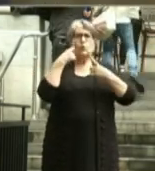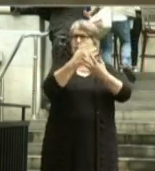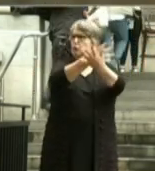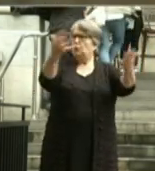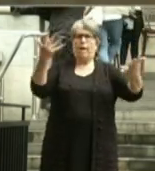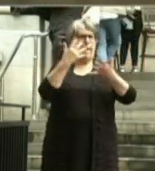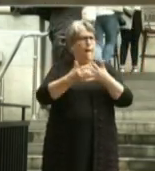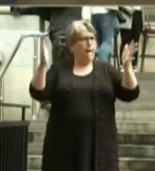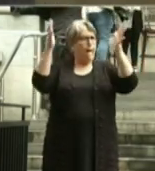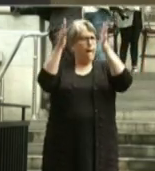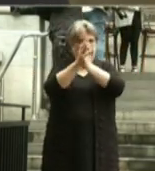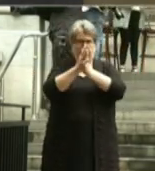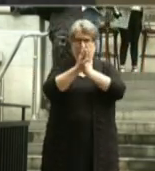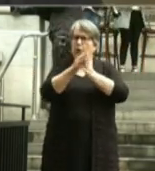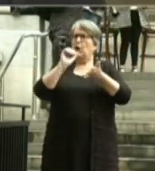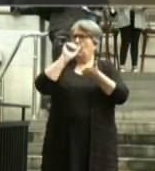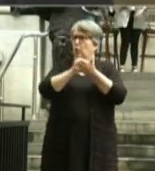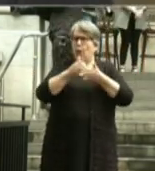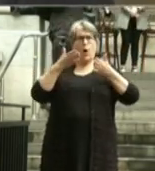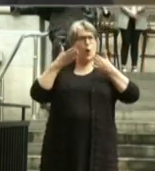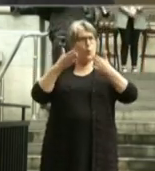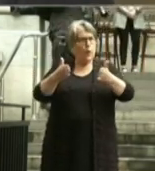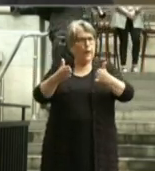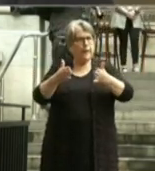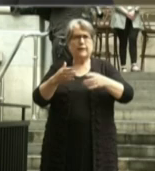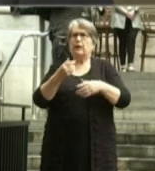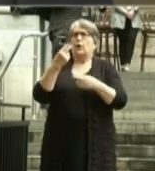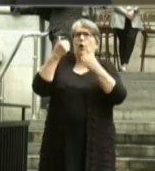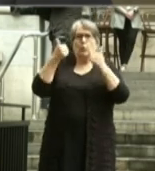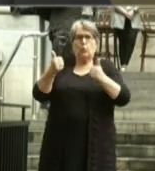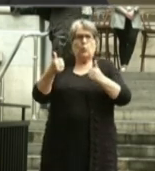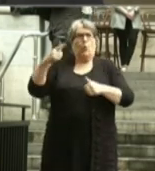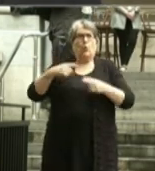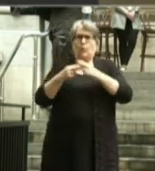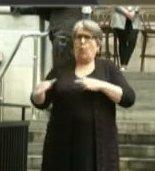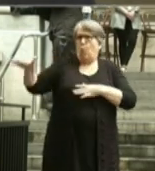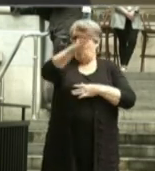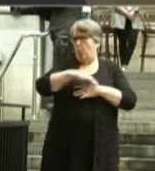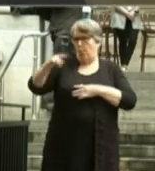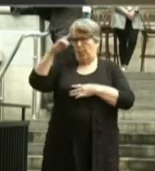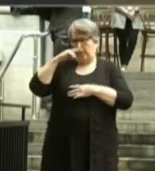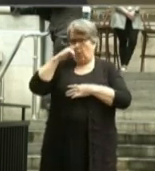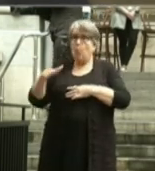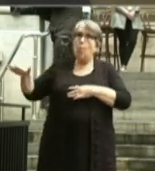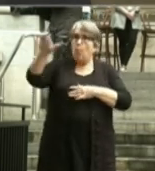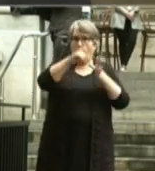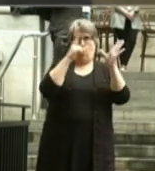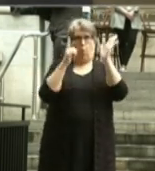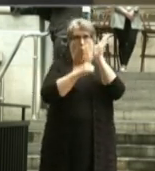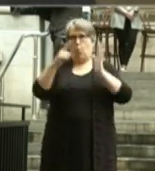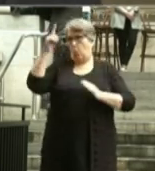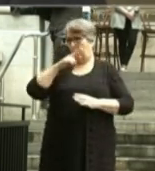in advancing, via democratic means, the cause of all people. All